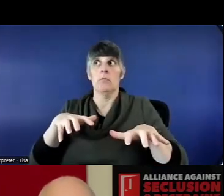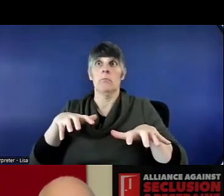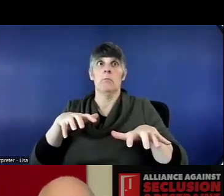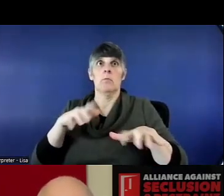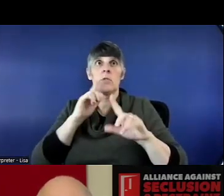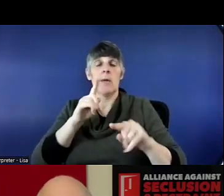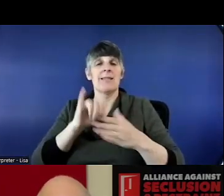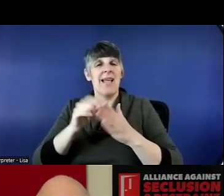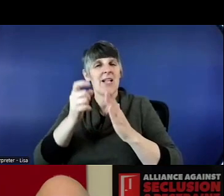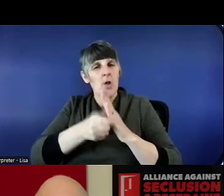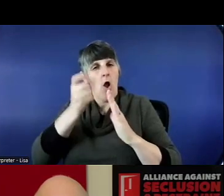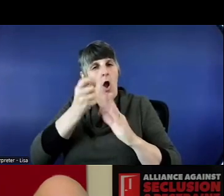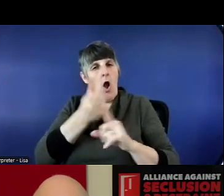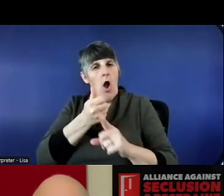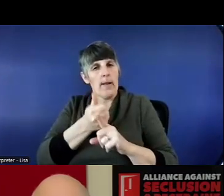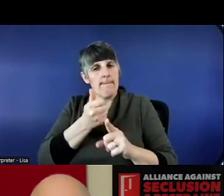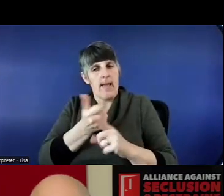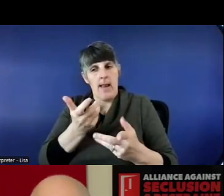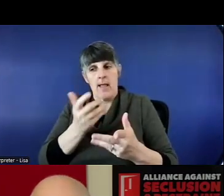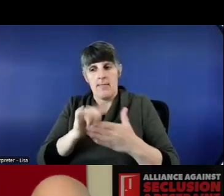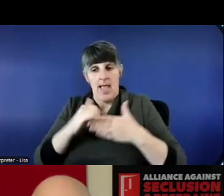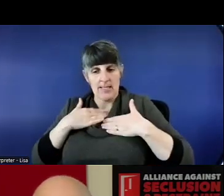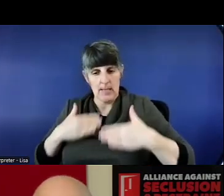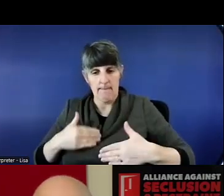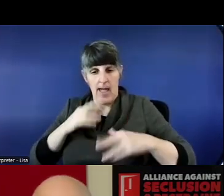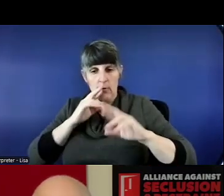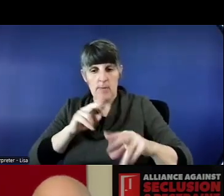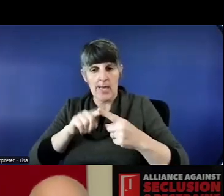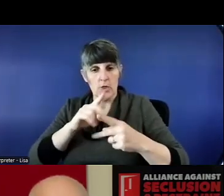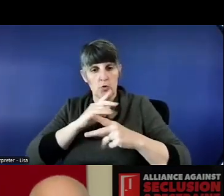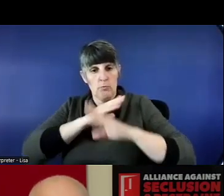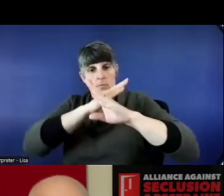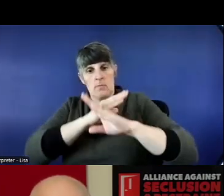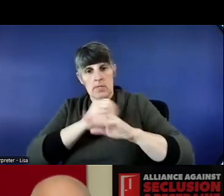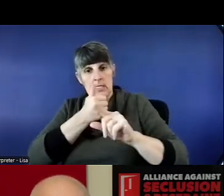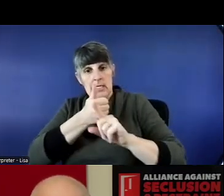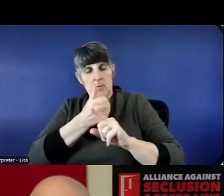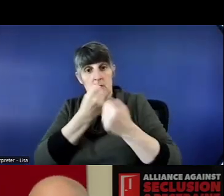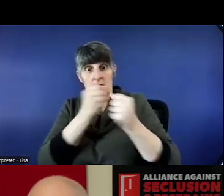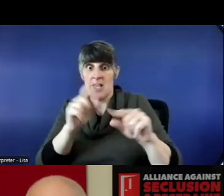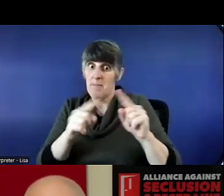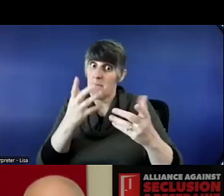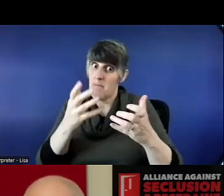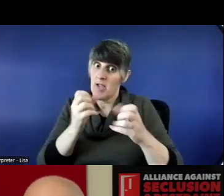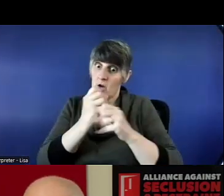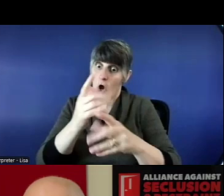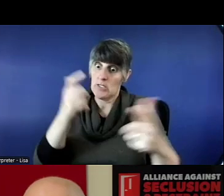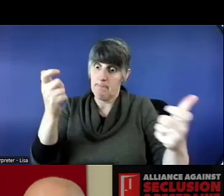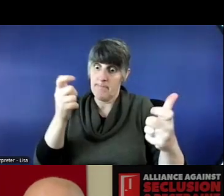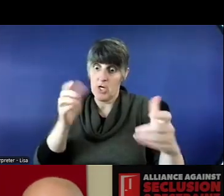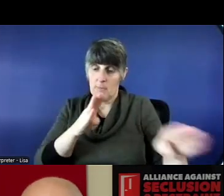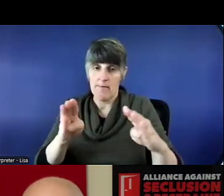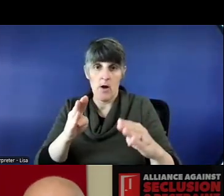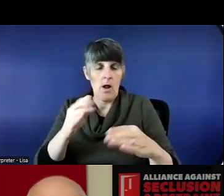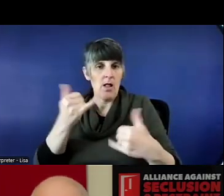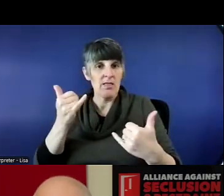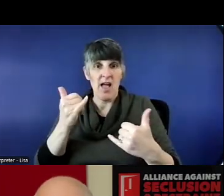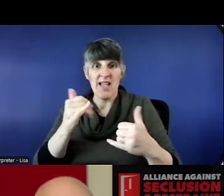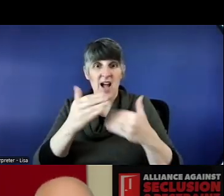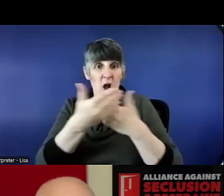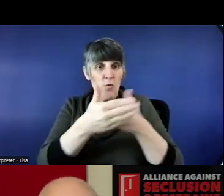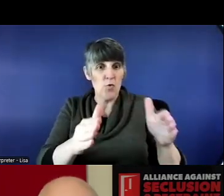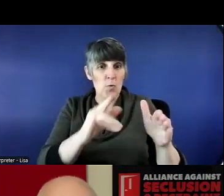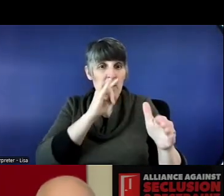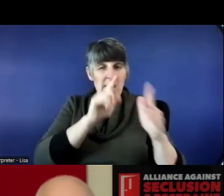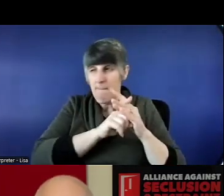autonomic response. This is the body responding to keep the child safe, but it might lead to really big behavior, like a child running out of a room, a